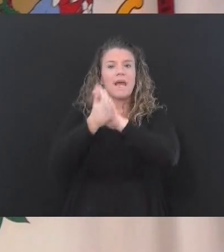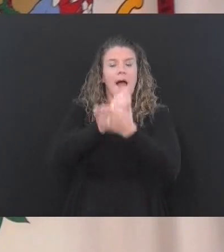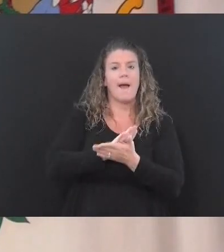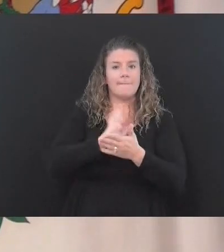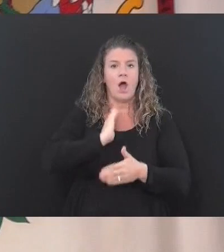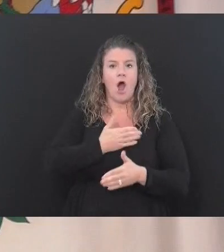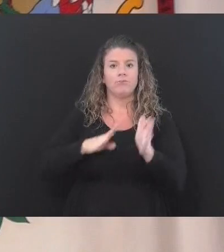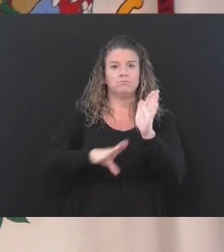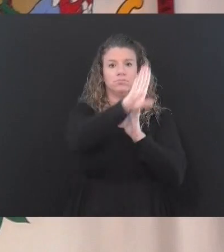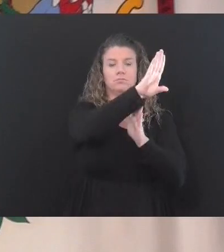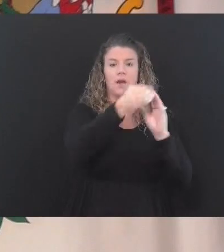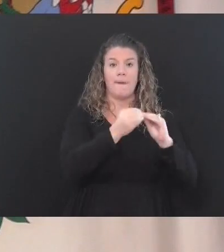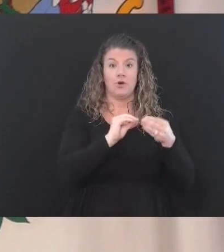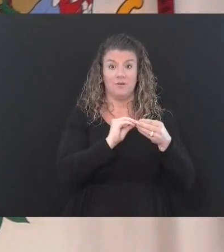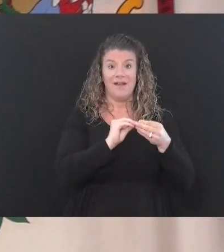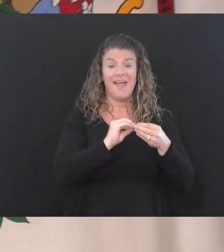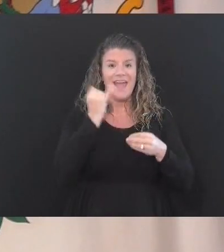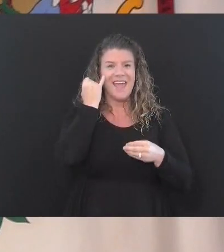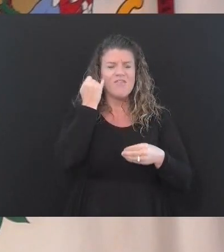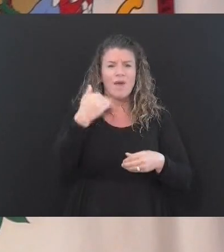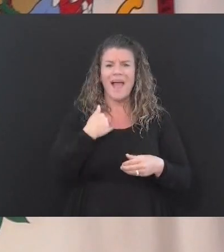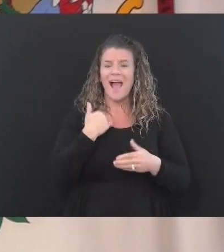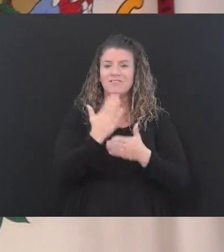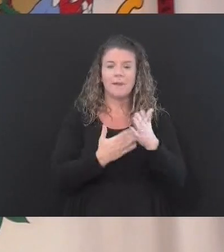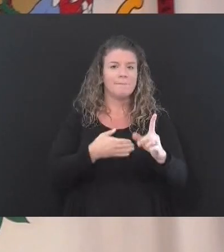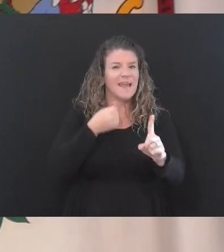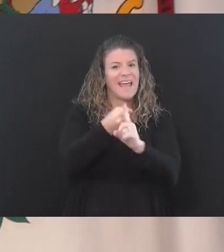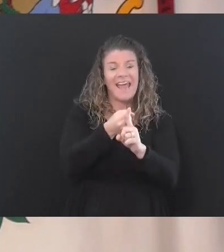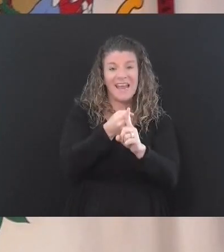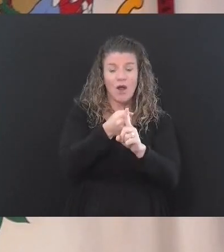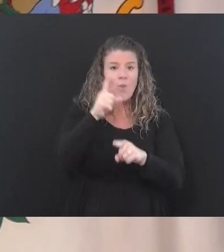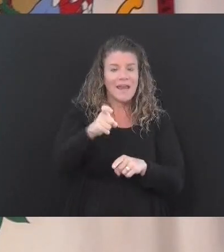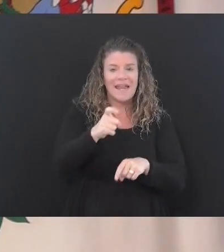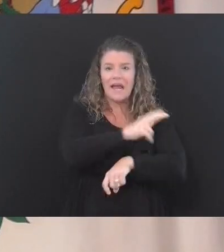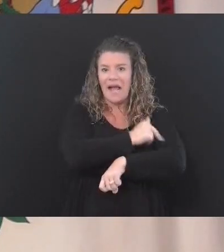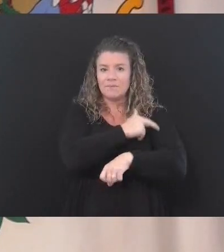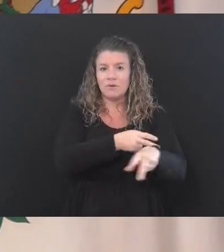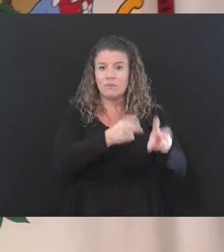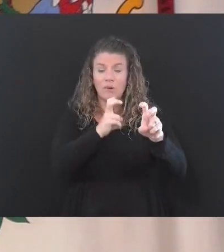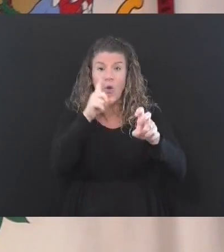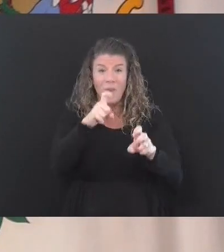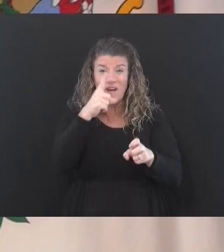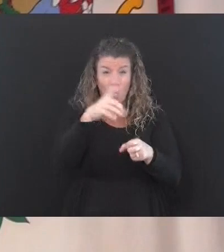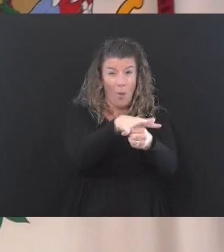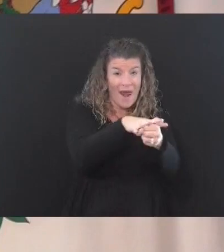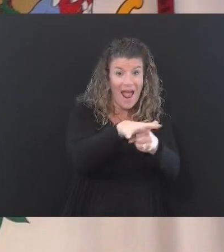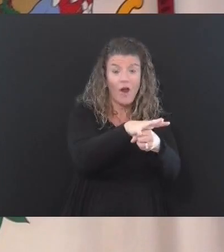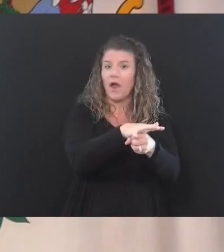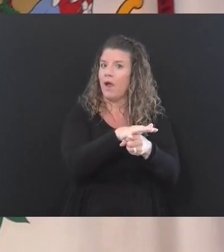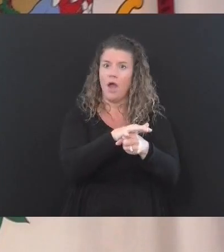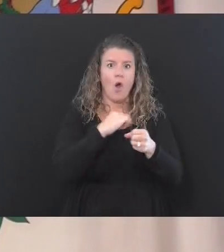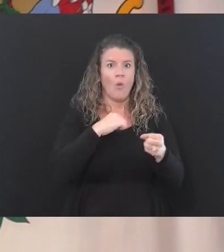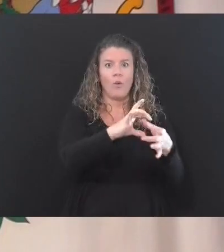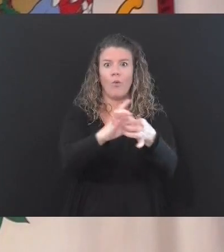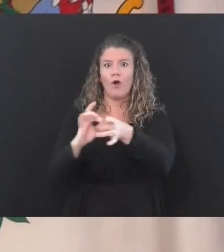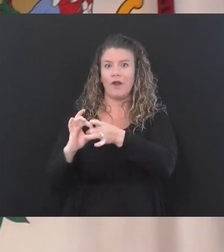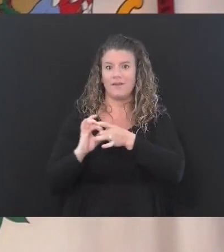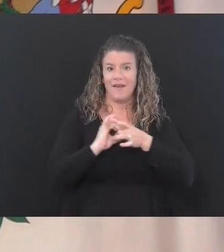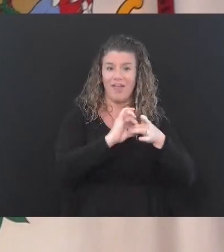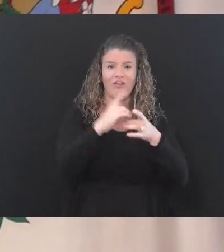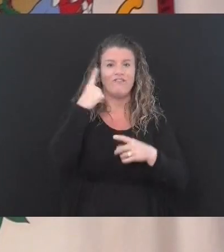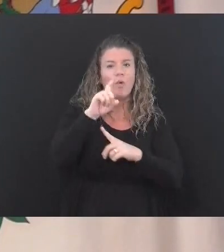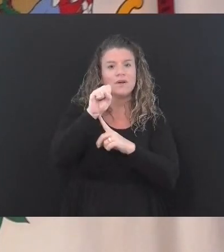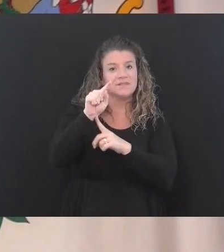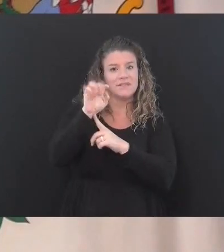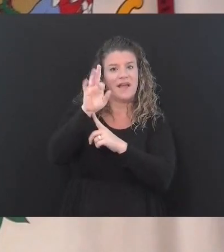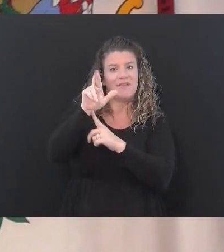capacity, in this terrible virus. So all these agencies are working together. I'm really, really proud of them, and I'm very thankful